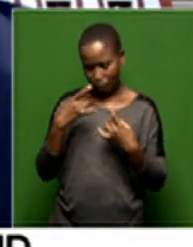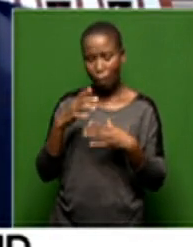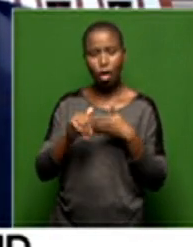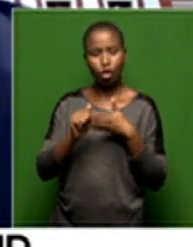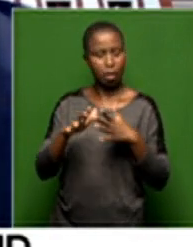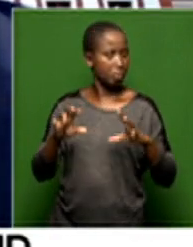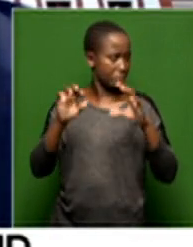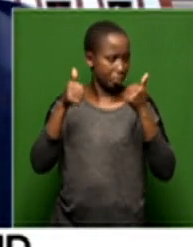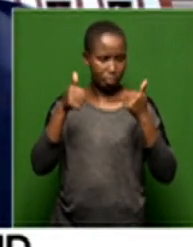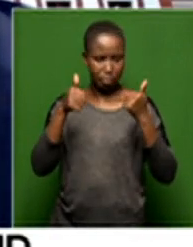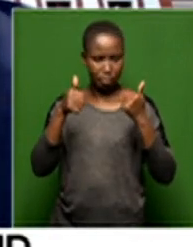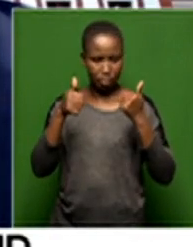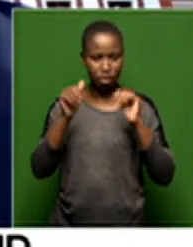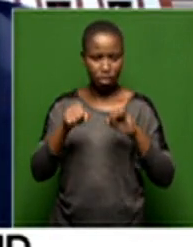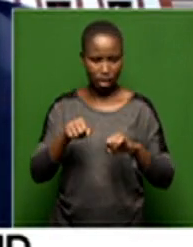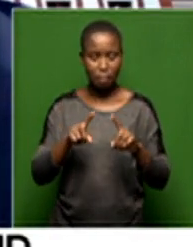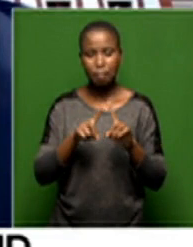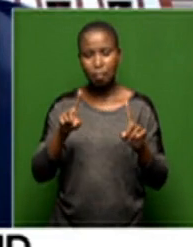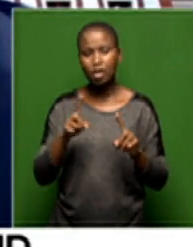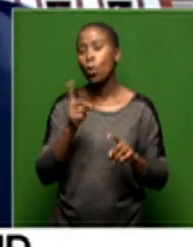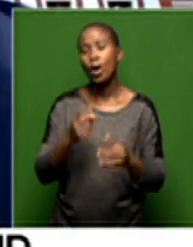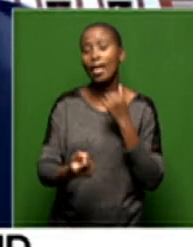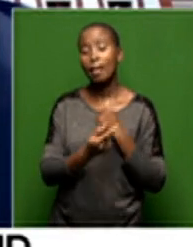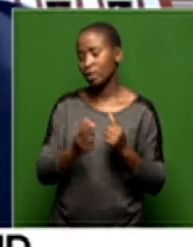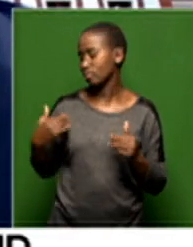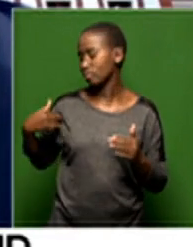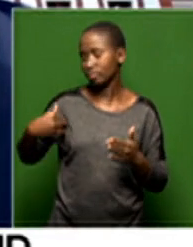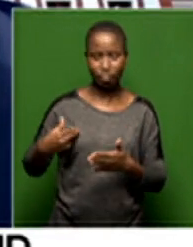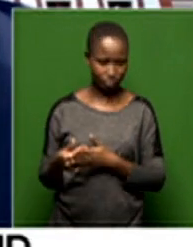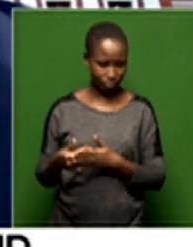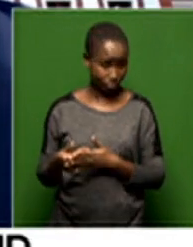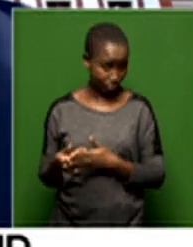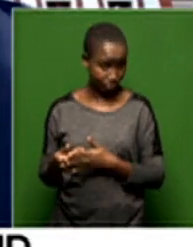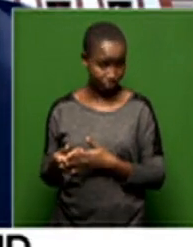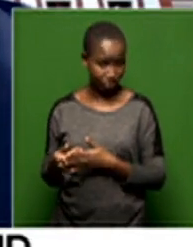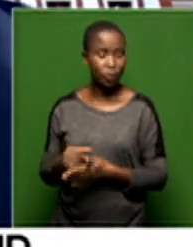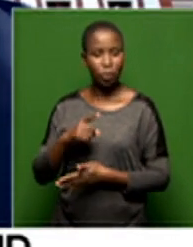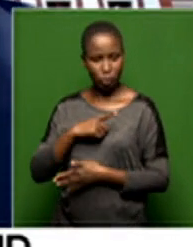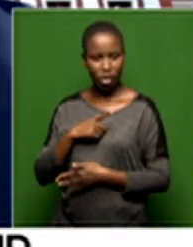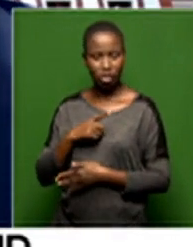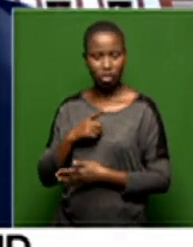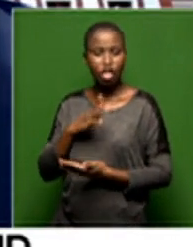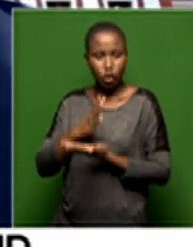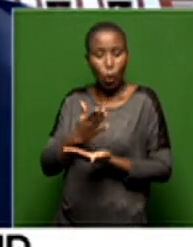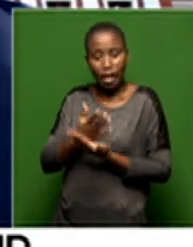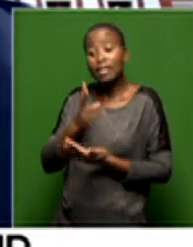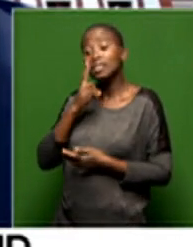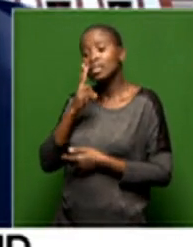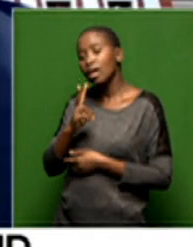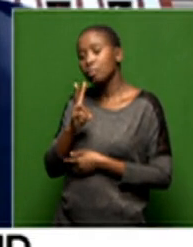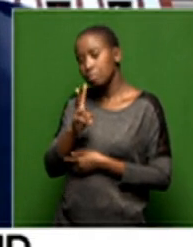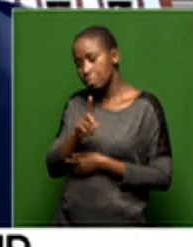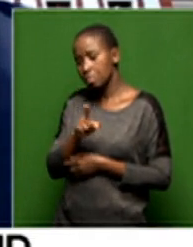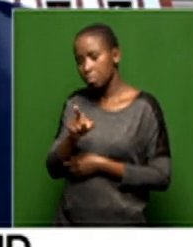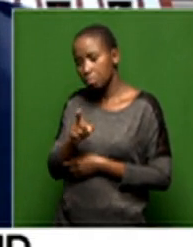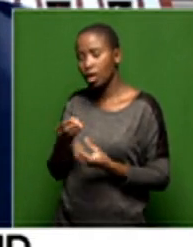that spoke to that justice. But what has been done since then? And surely we can see a lot more done in terms of